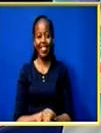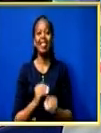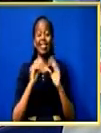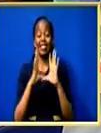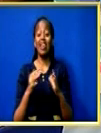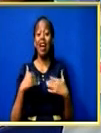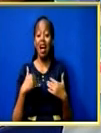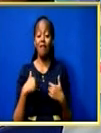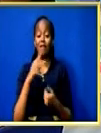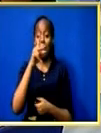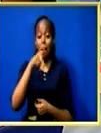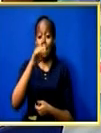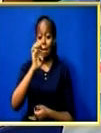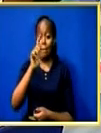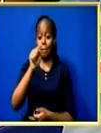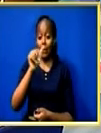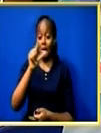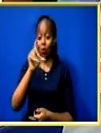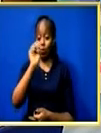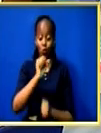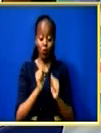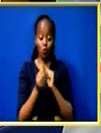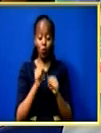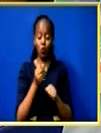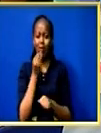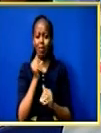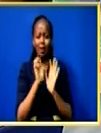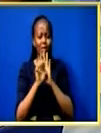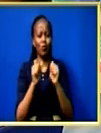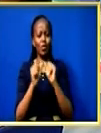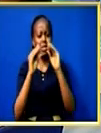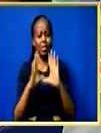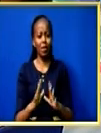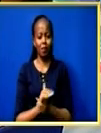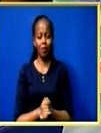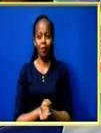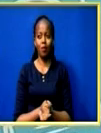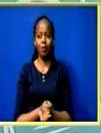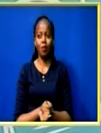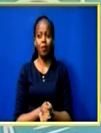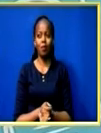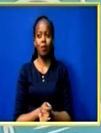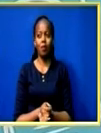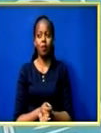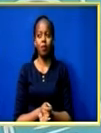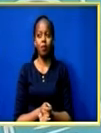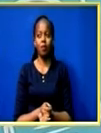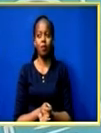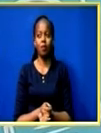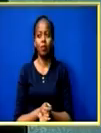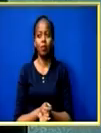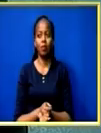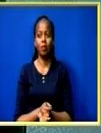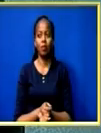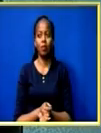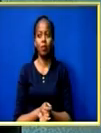There's some petals that are eaten. Petals? Yeah. Like which ones, Malimu? They're like the... Let me tell you, Malimu,